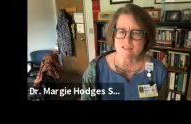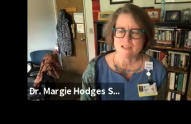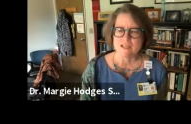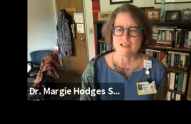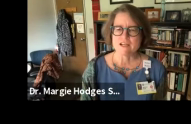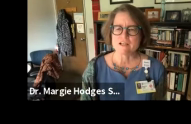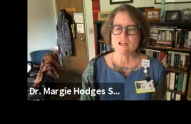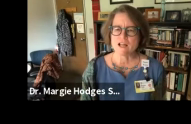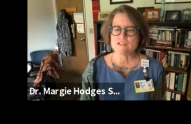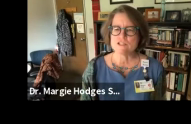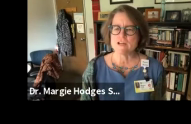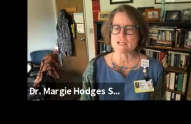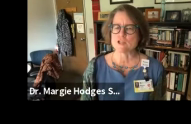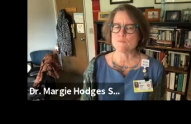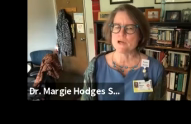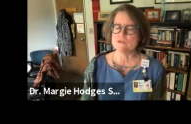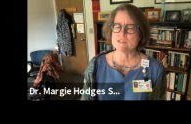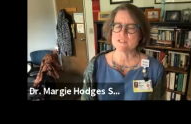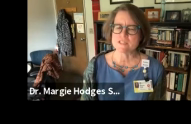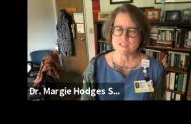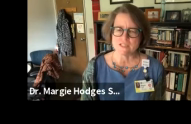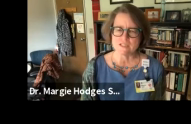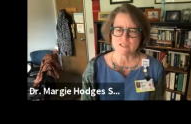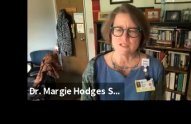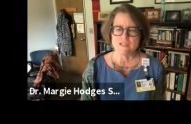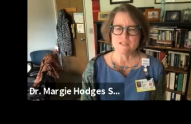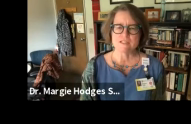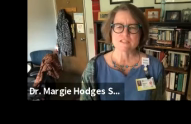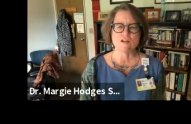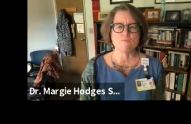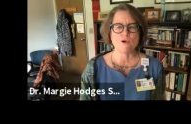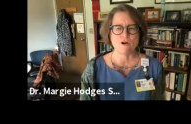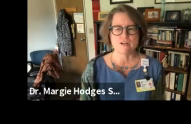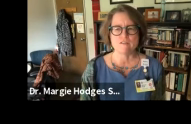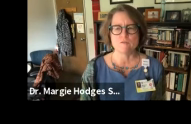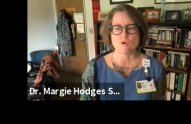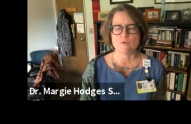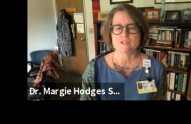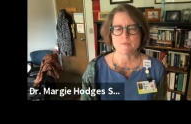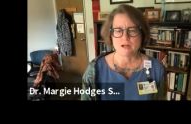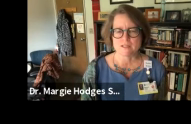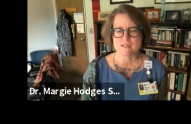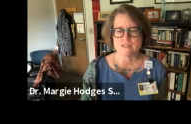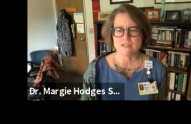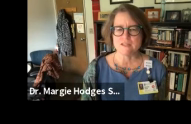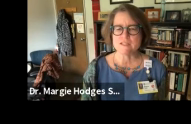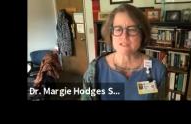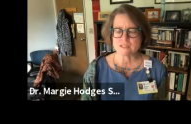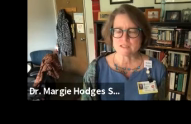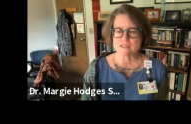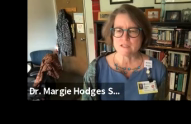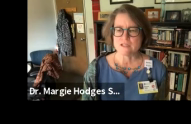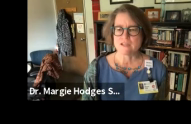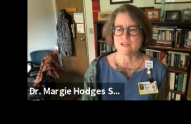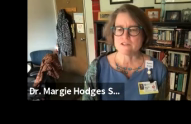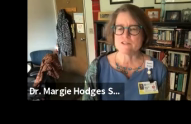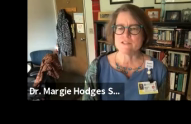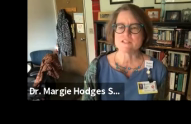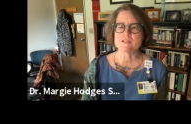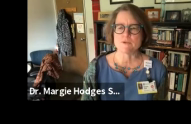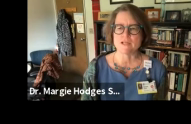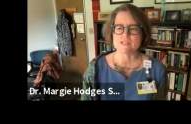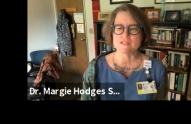cases and our knowledge of how to compose the scene is itself part of the moral response. In this sense,